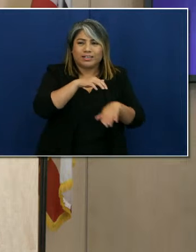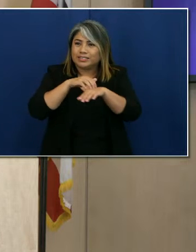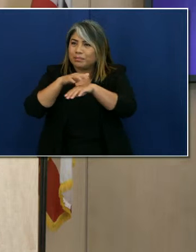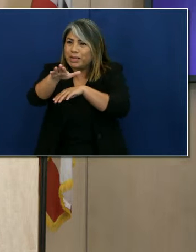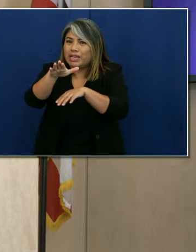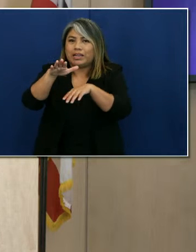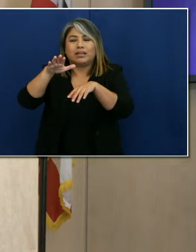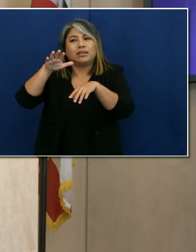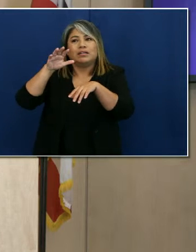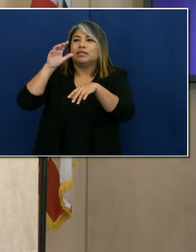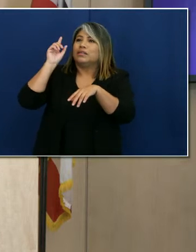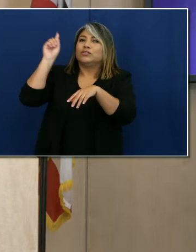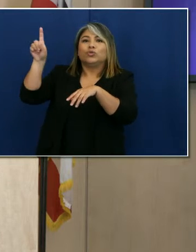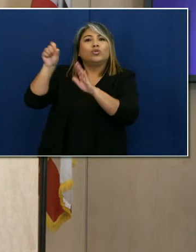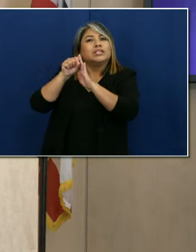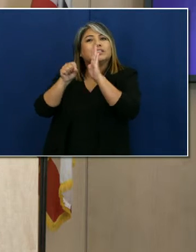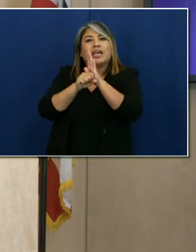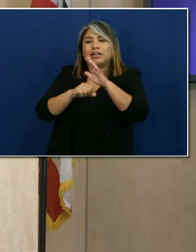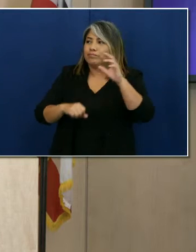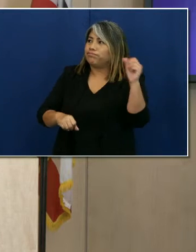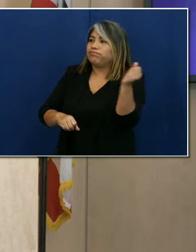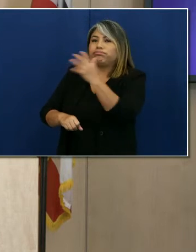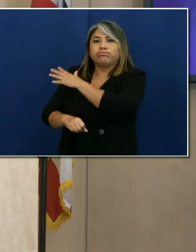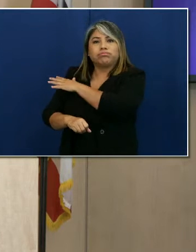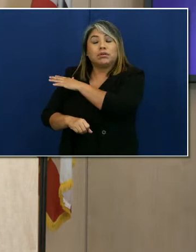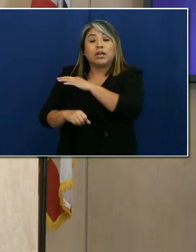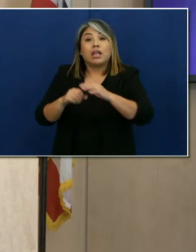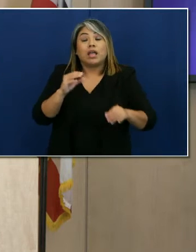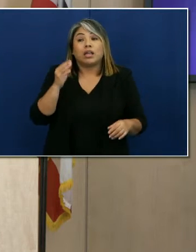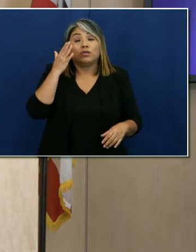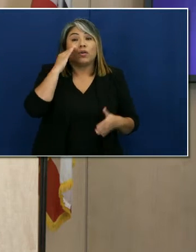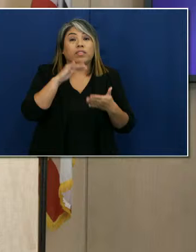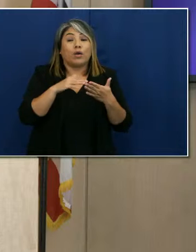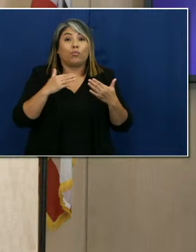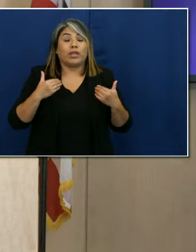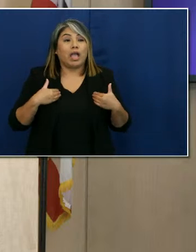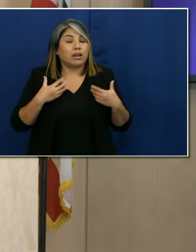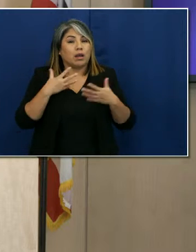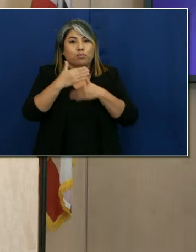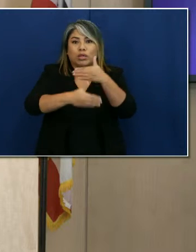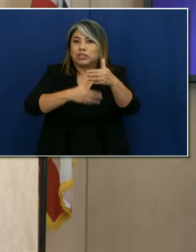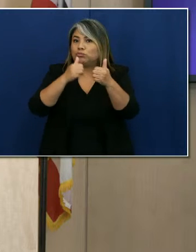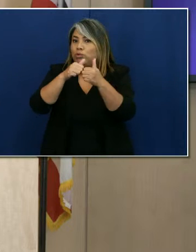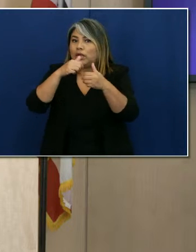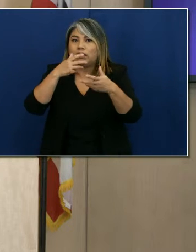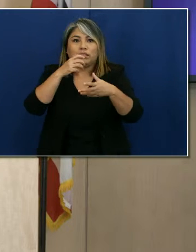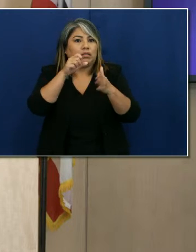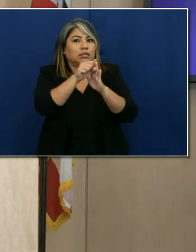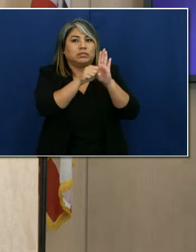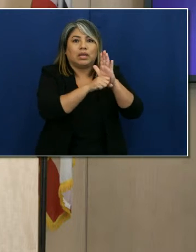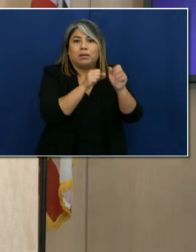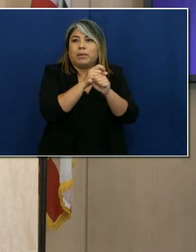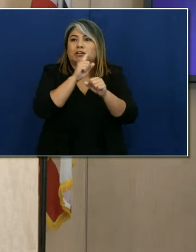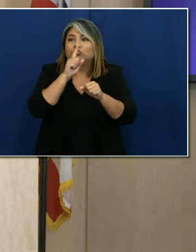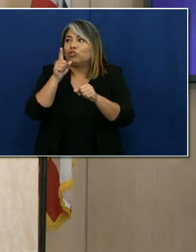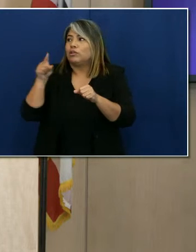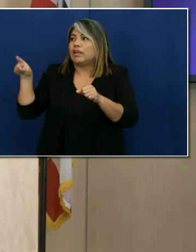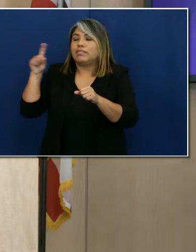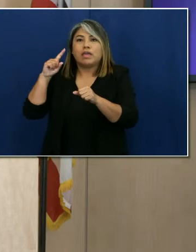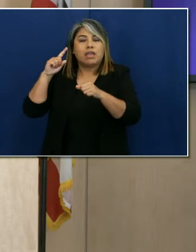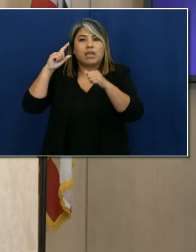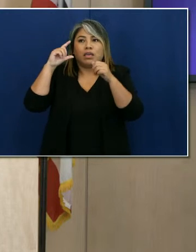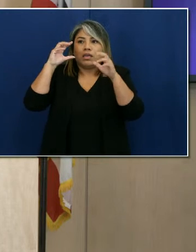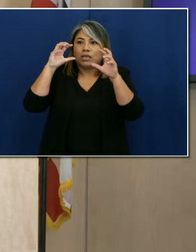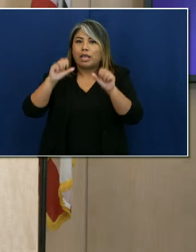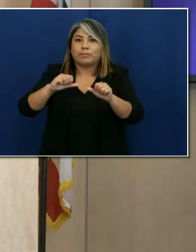submitted and sent up to the state. And as you know, we've had an adjudication process with the state, making sure that they capture all